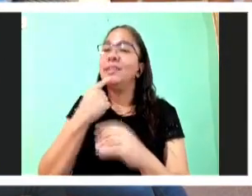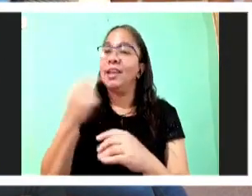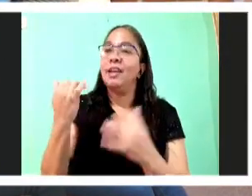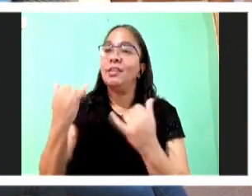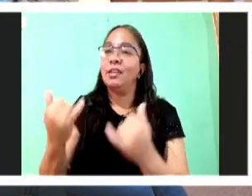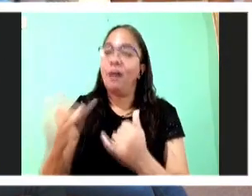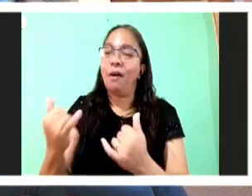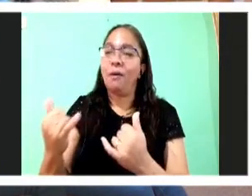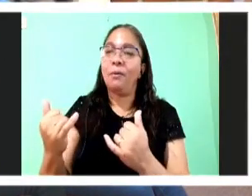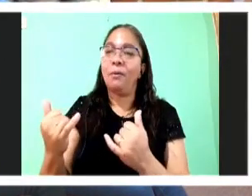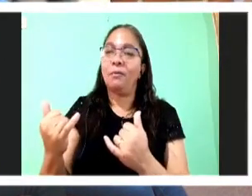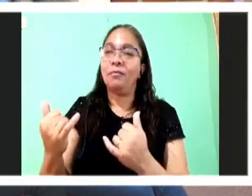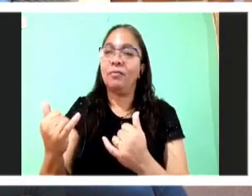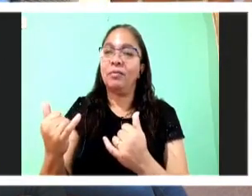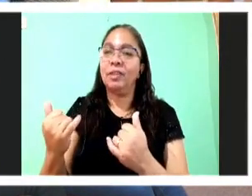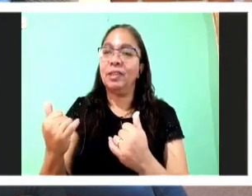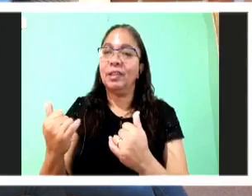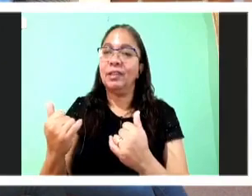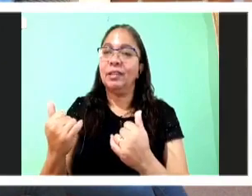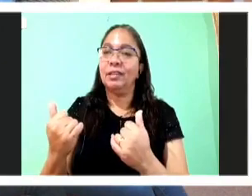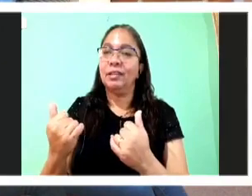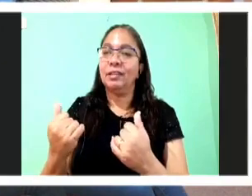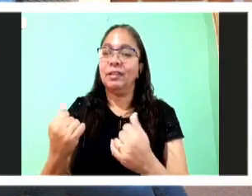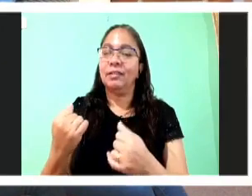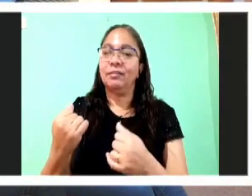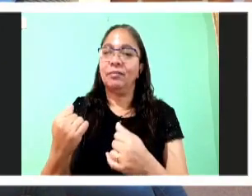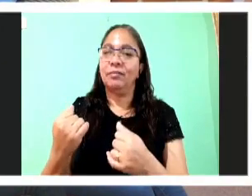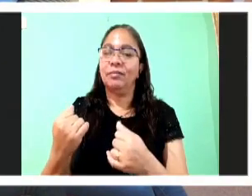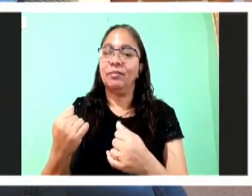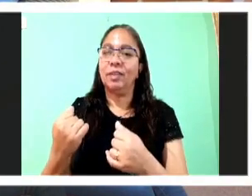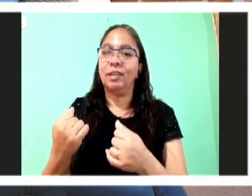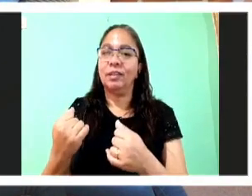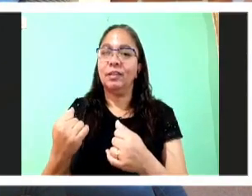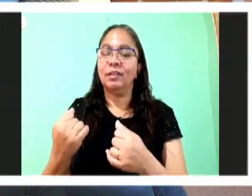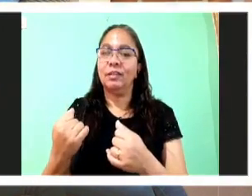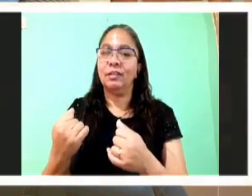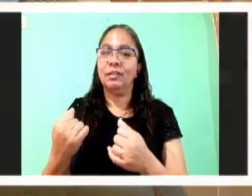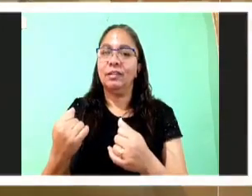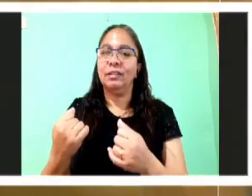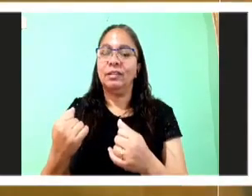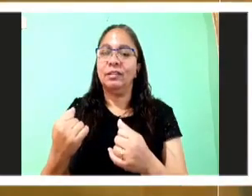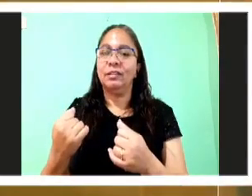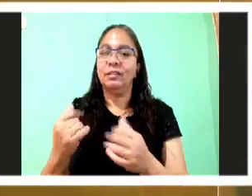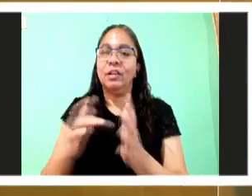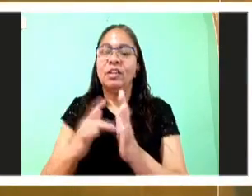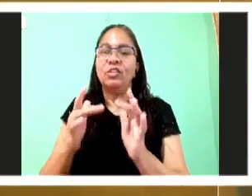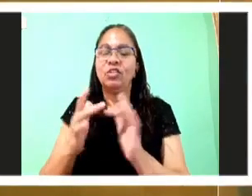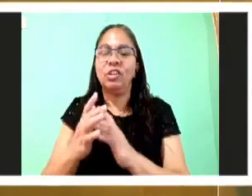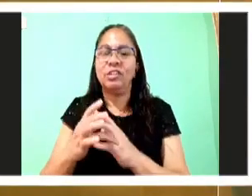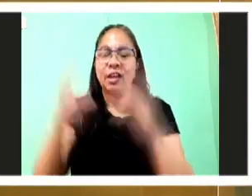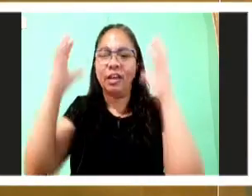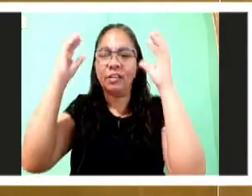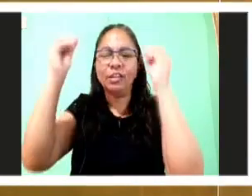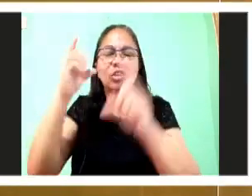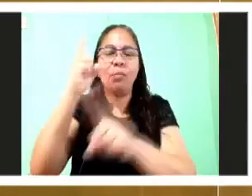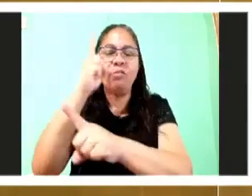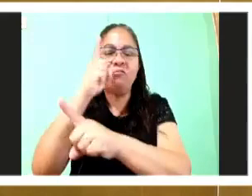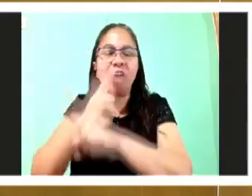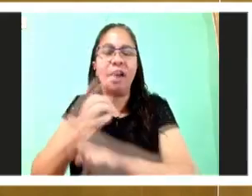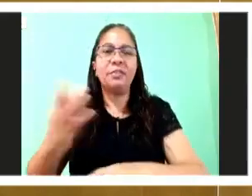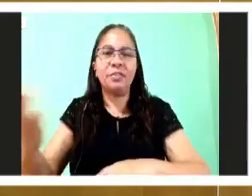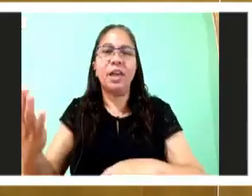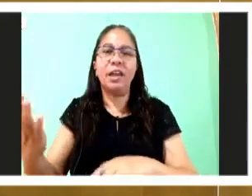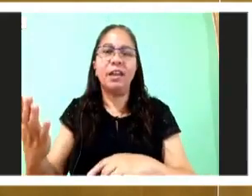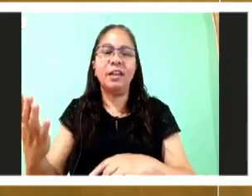heart of the matter. Because by going to the heart of the matter, he shows the